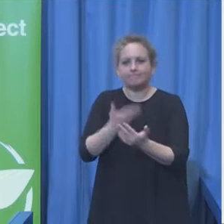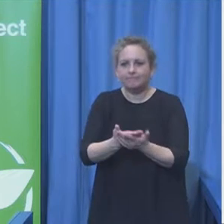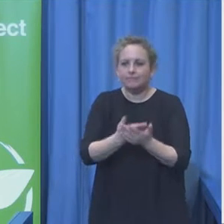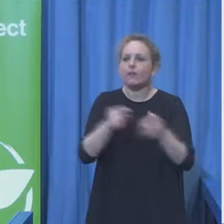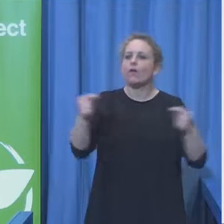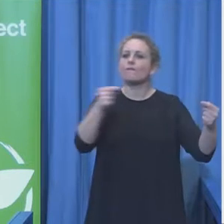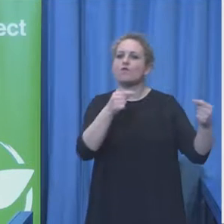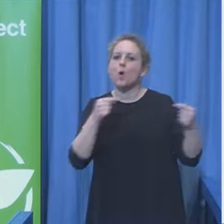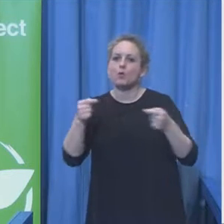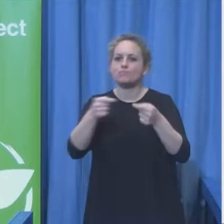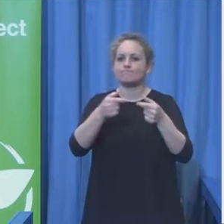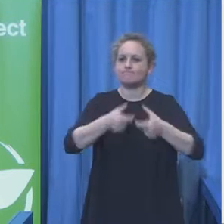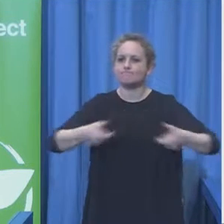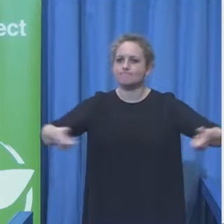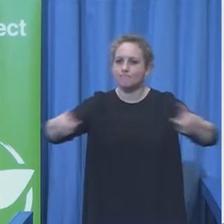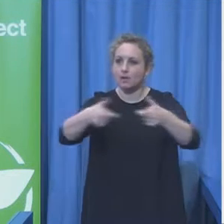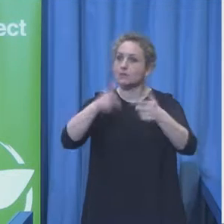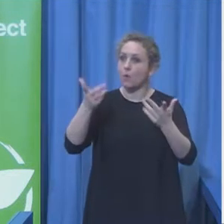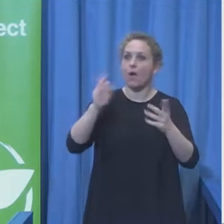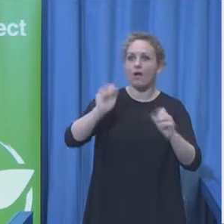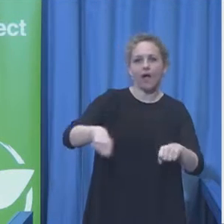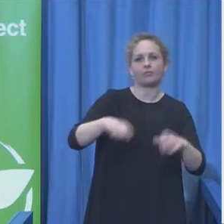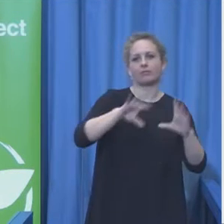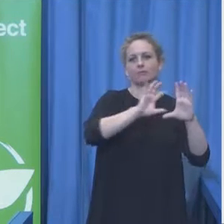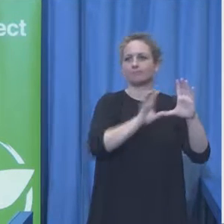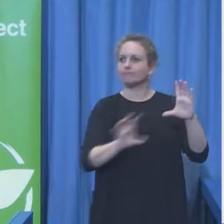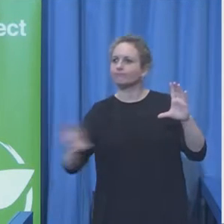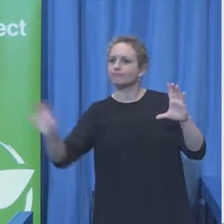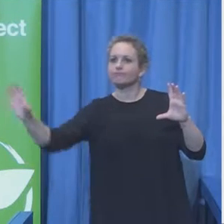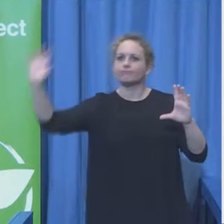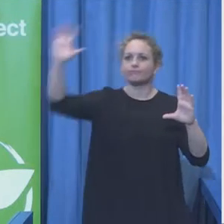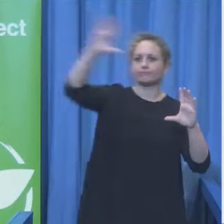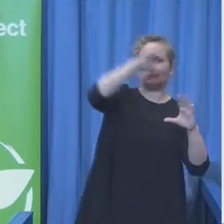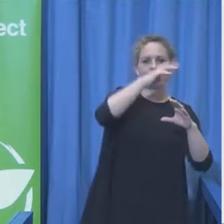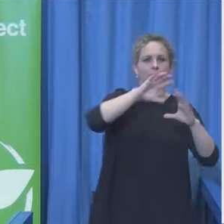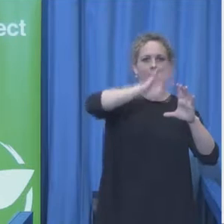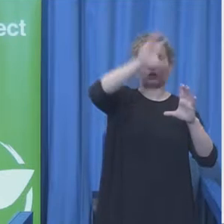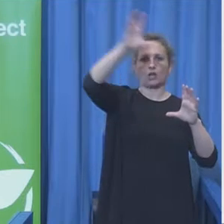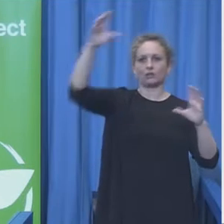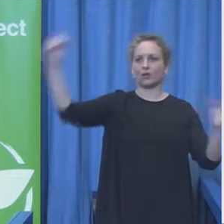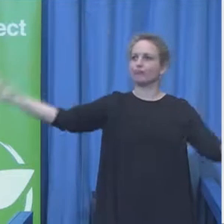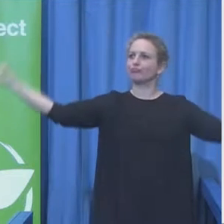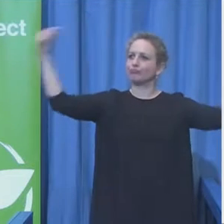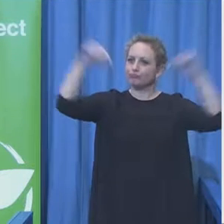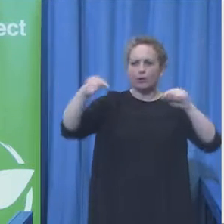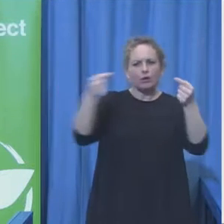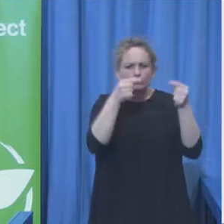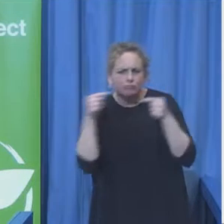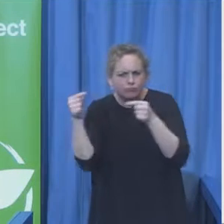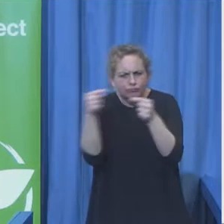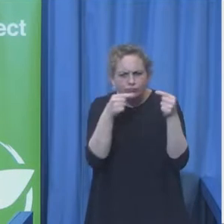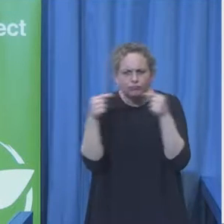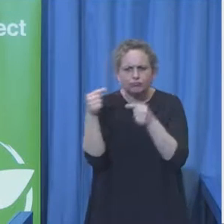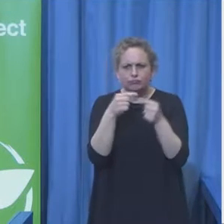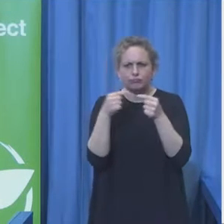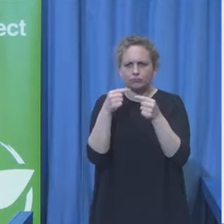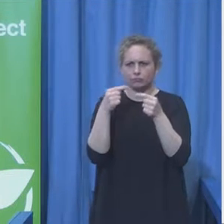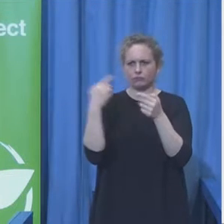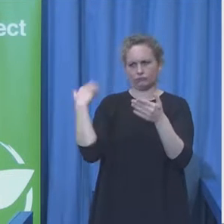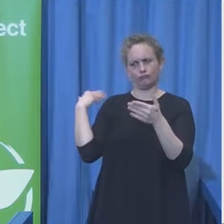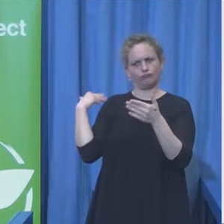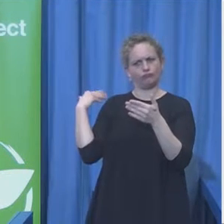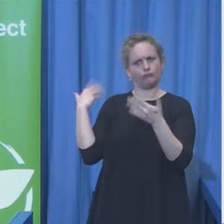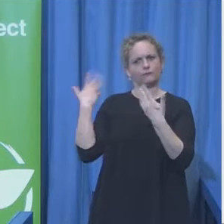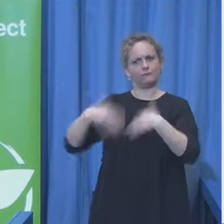to discuss these issues. We, last year, organized a high-level panel discussion that